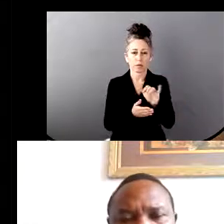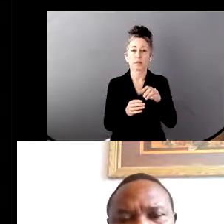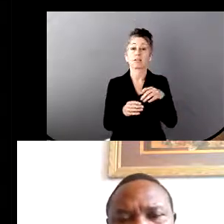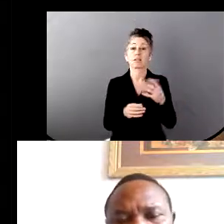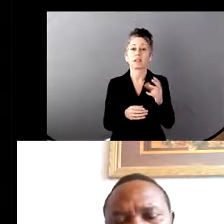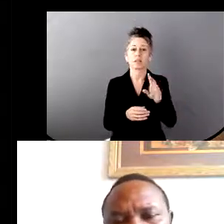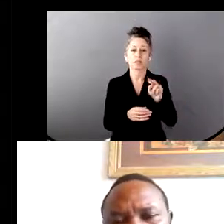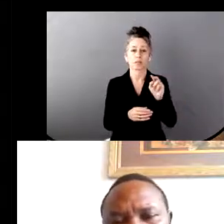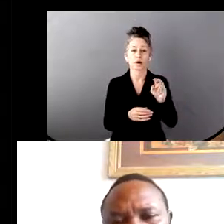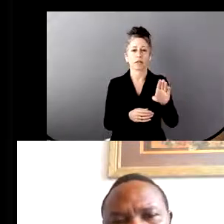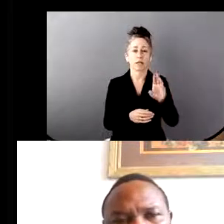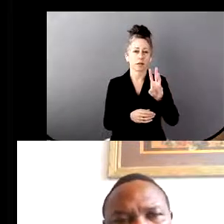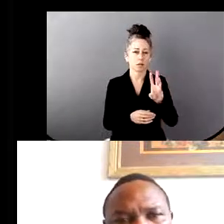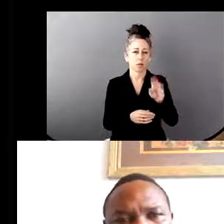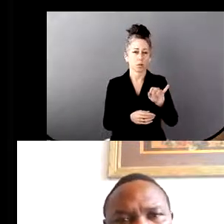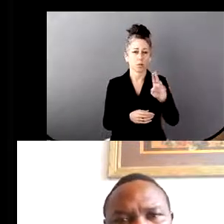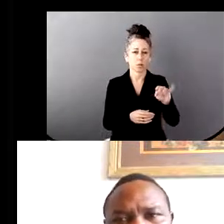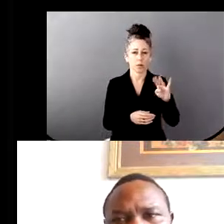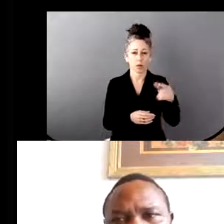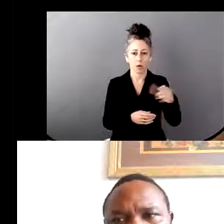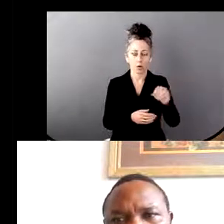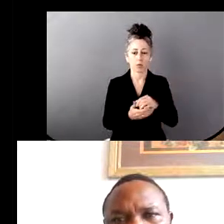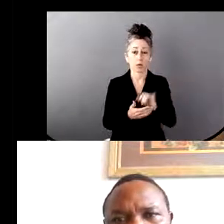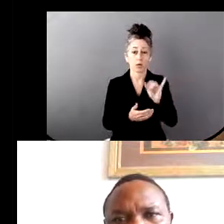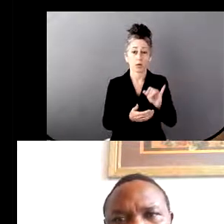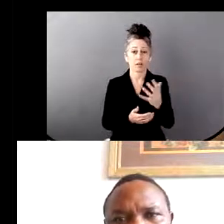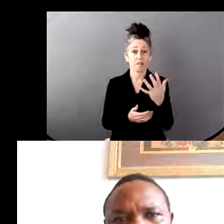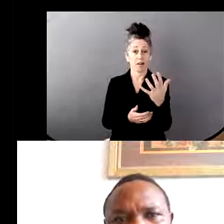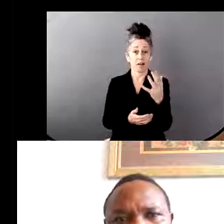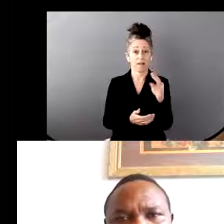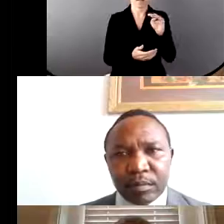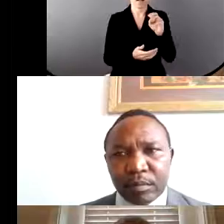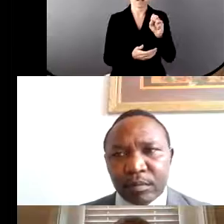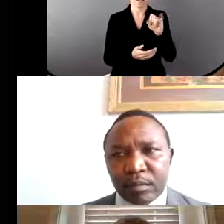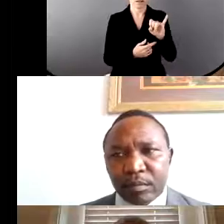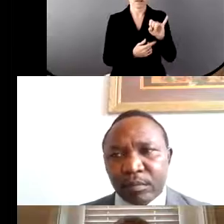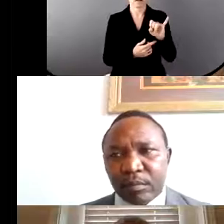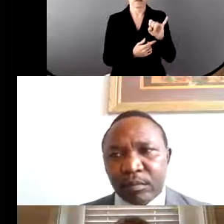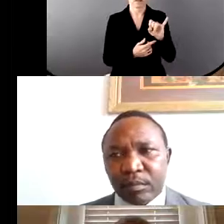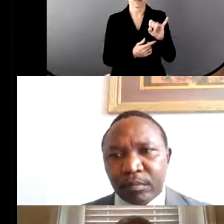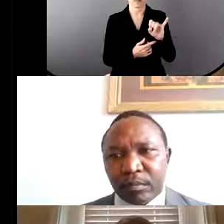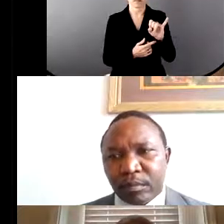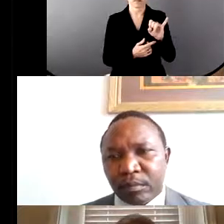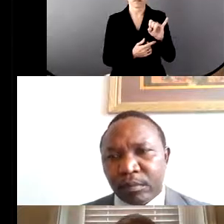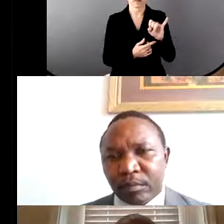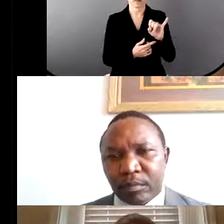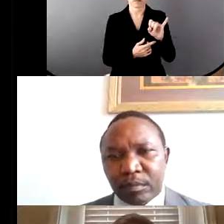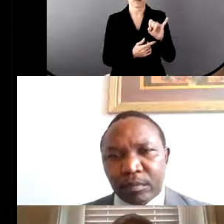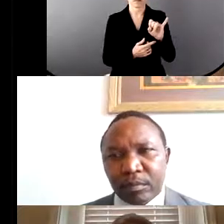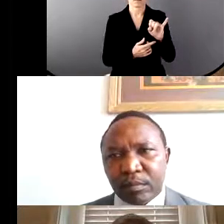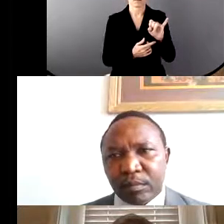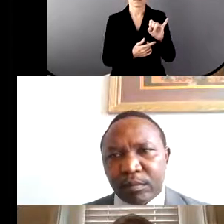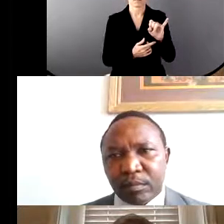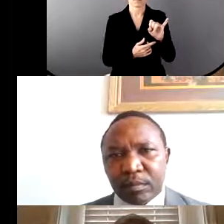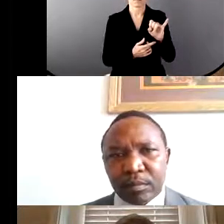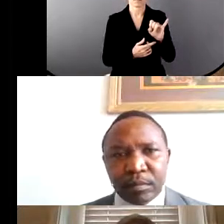Nebraska. So those 5 MSIs is the makeup of our IRC-BIM